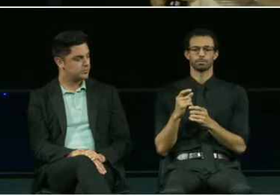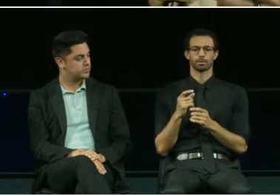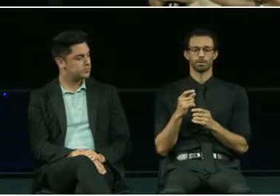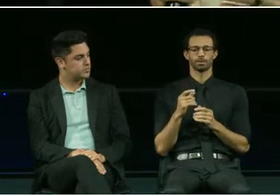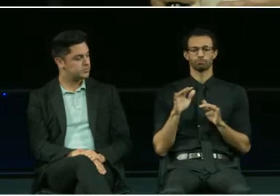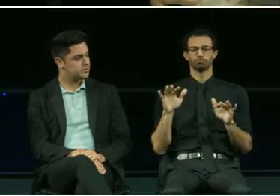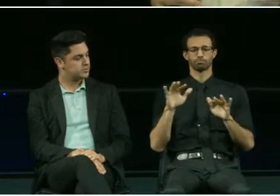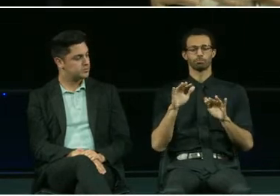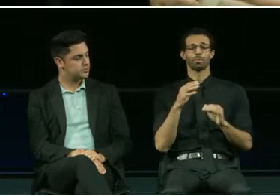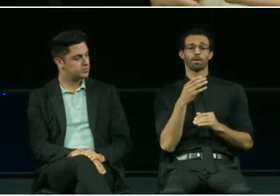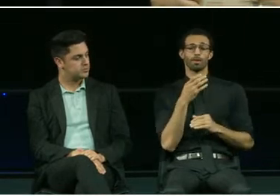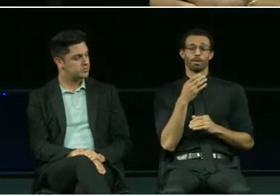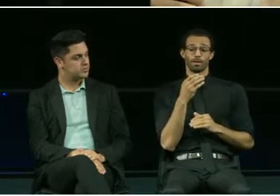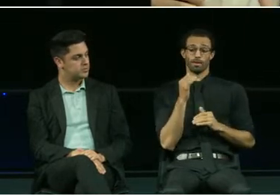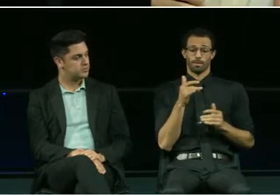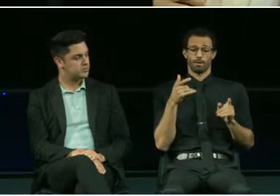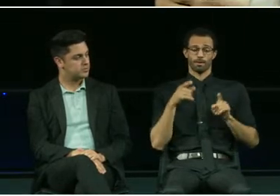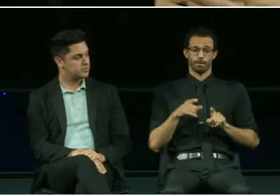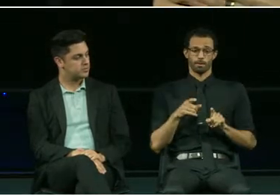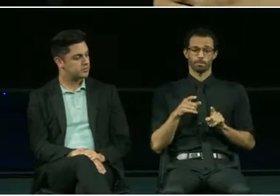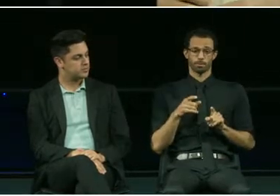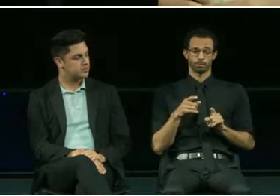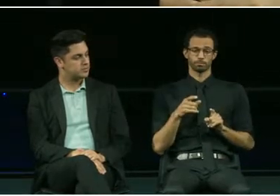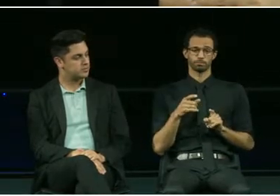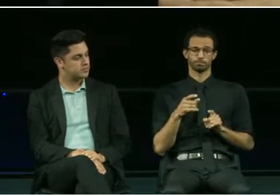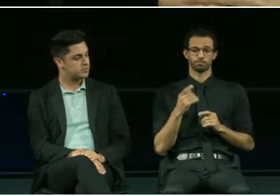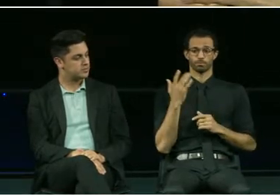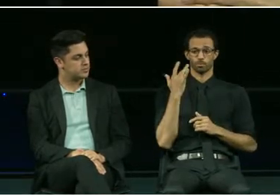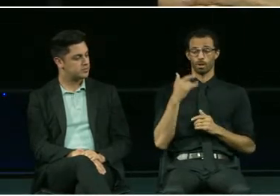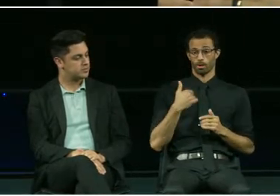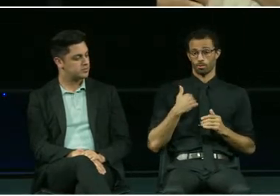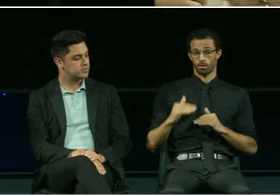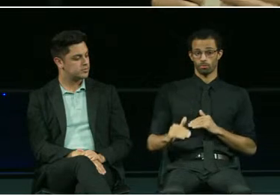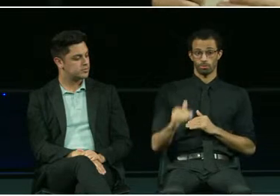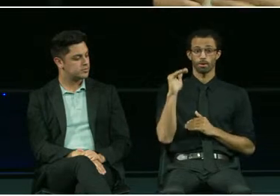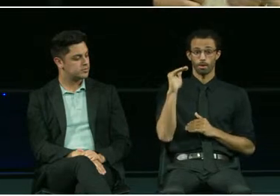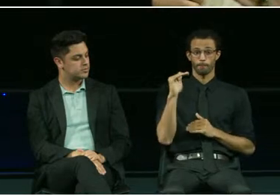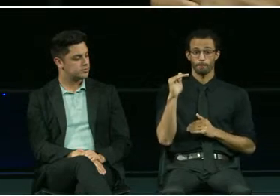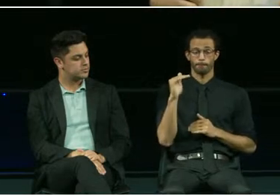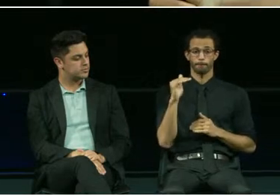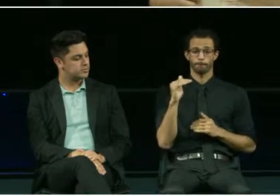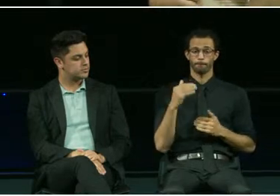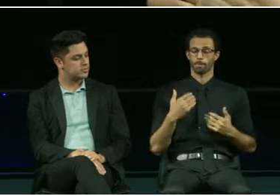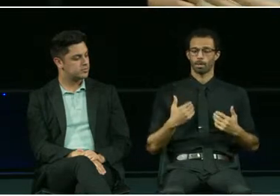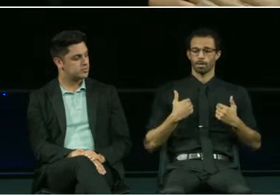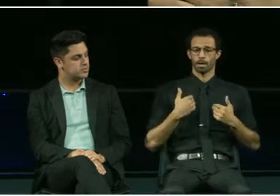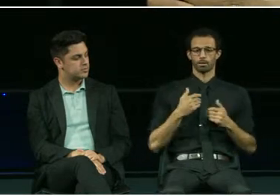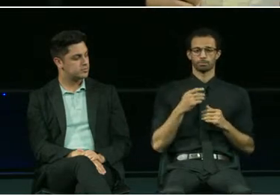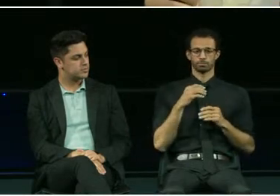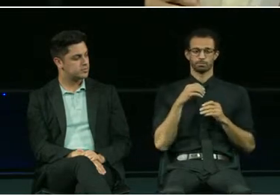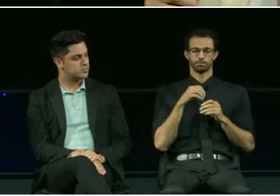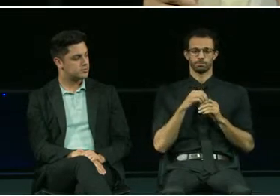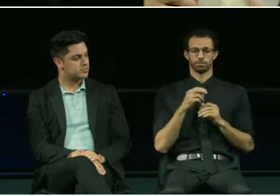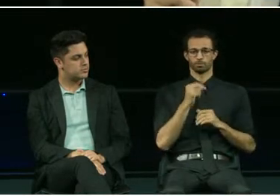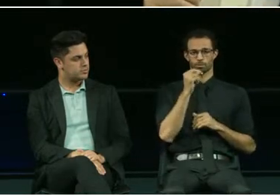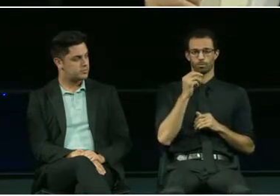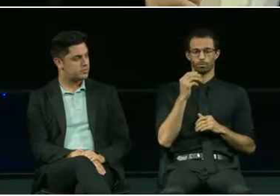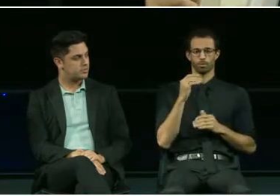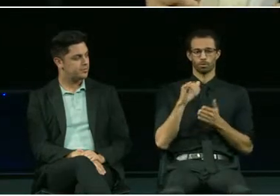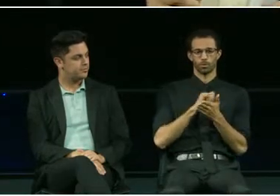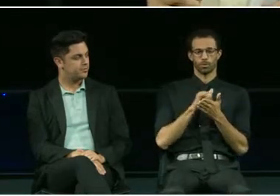and that came out about because when I was growing up as a boy in upstate New York, I faced a lot of